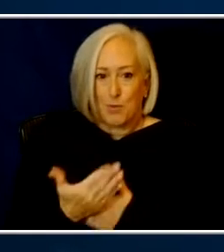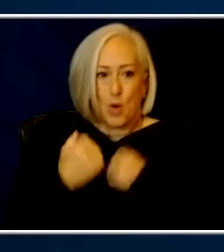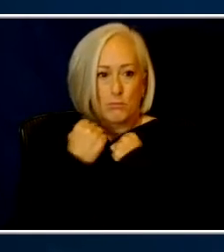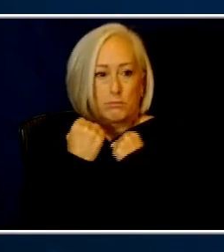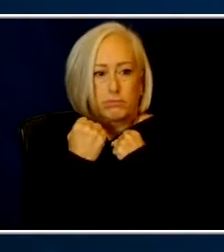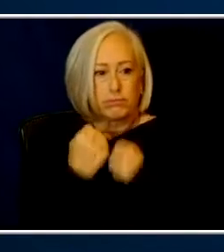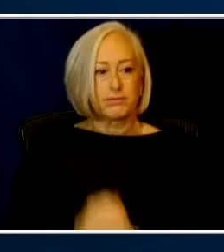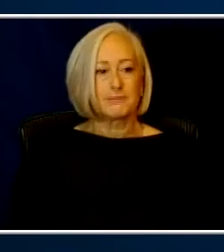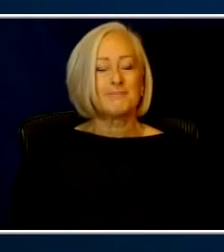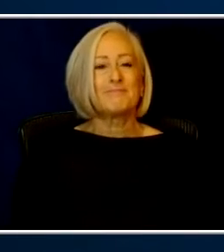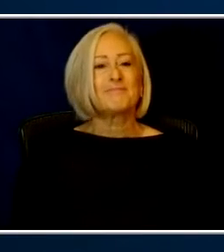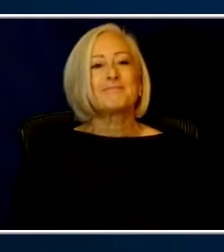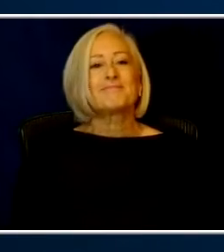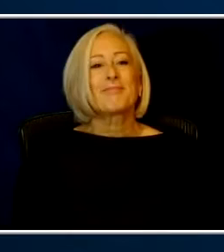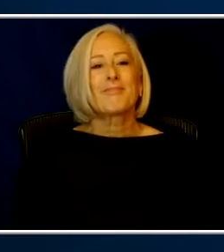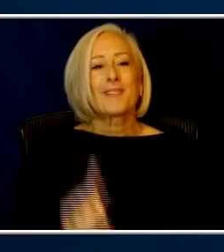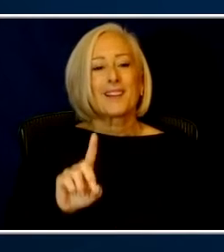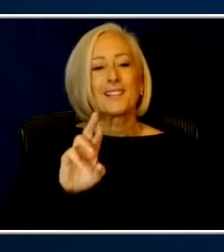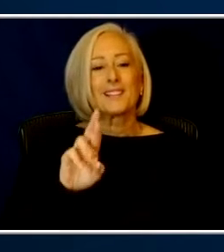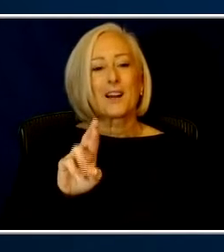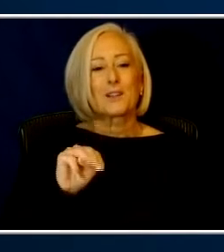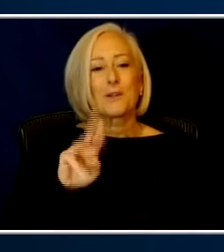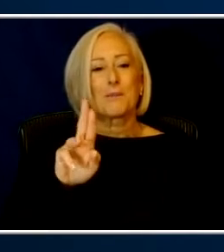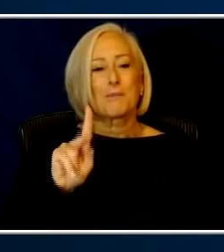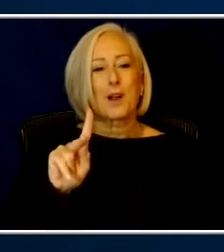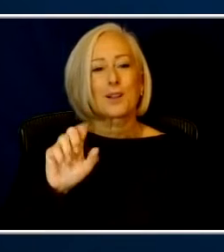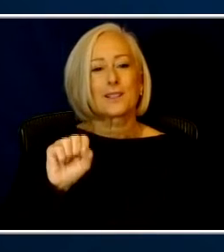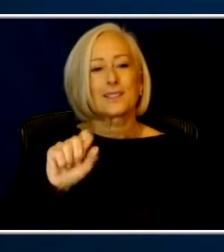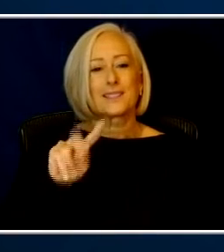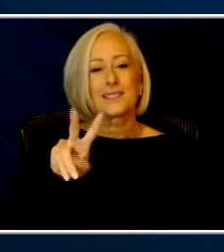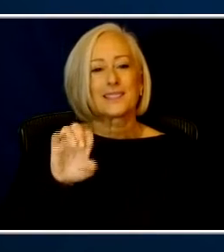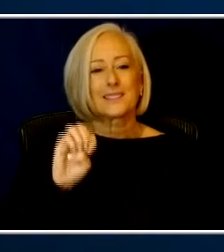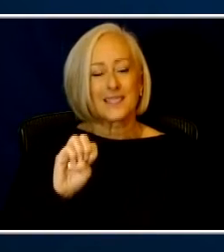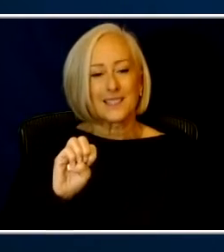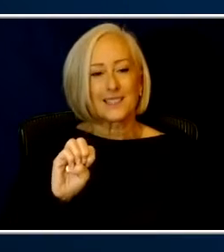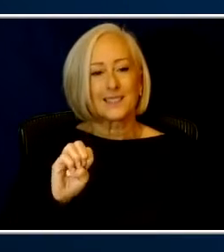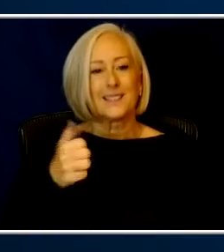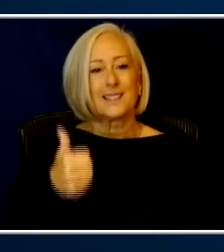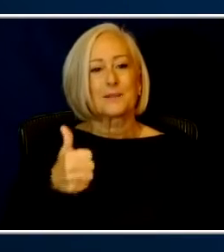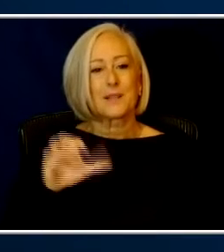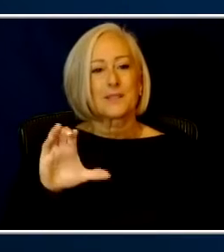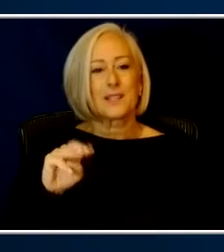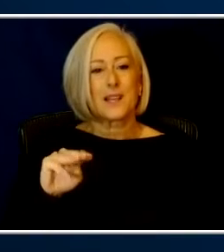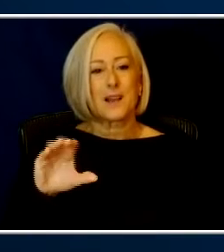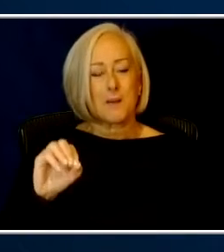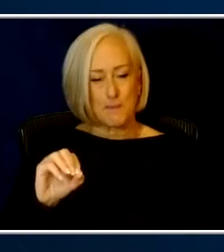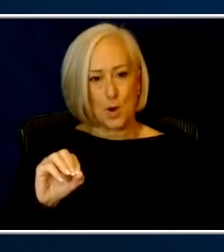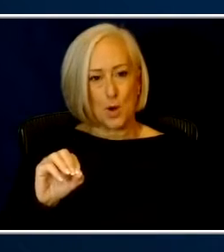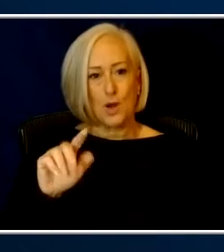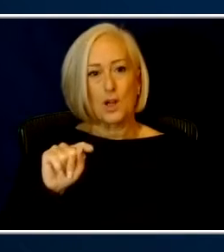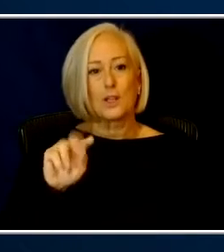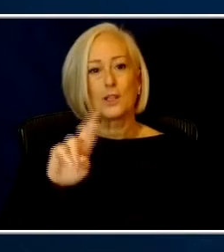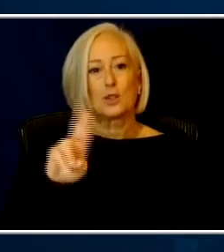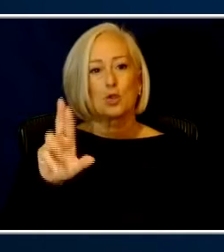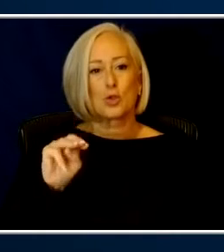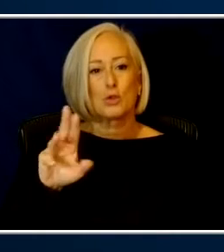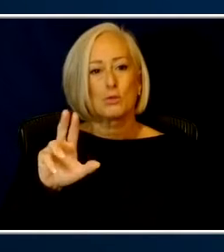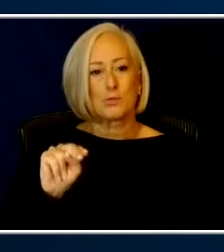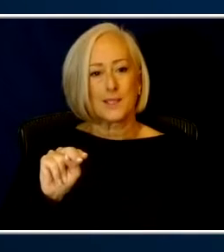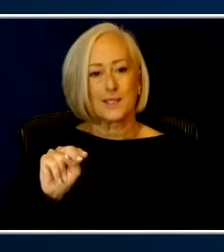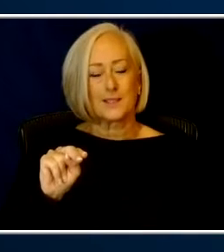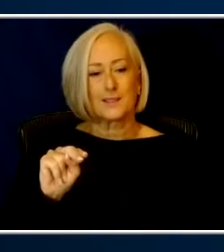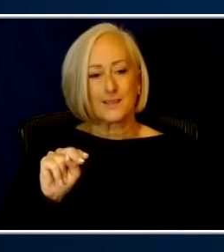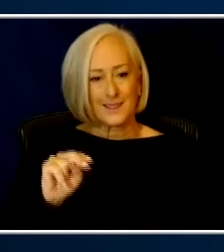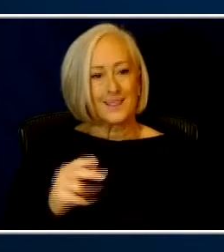right, Dr. Mark Steele, thank you, Jackie. Dr. Mark Steele is the Executive Chief Clinical Officer at the University of Health Truman Medical Center. Dr. Steele, how are you,